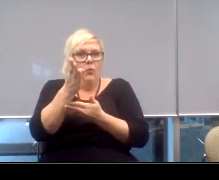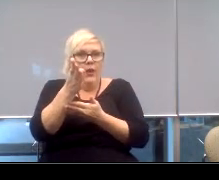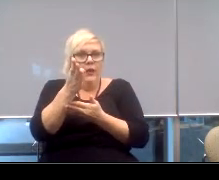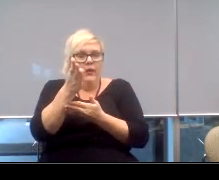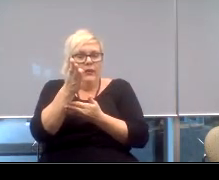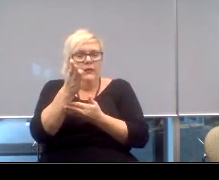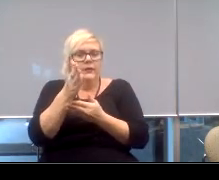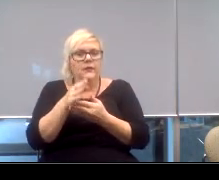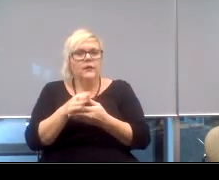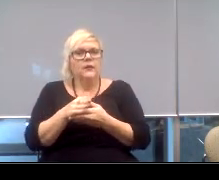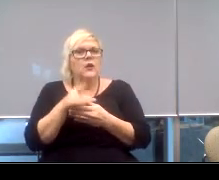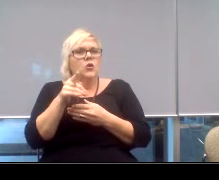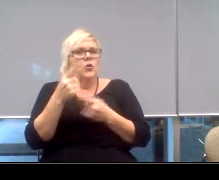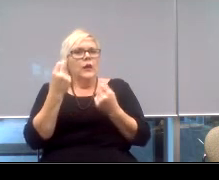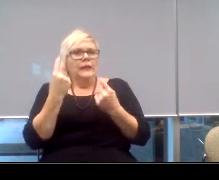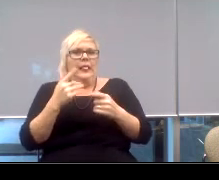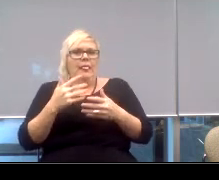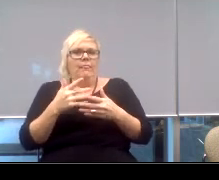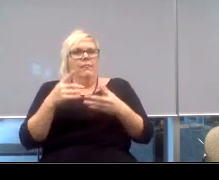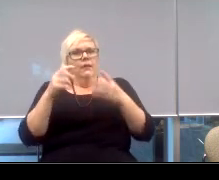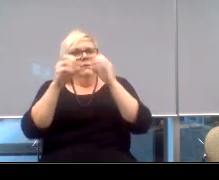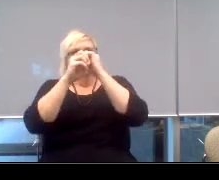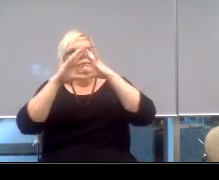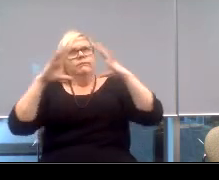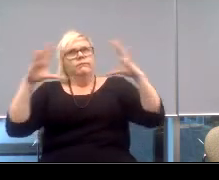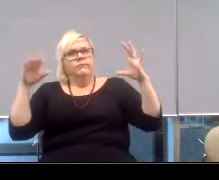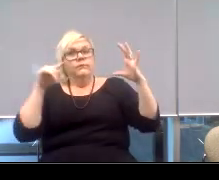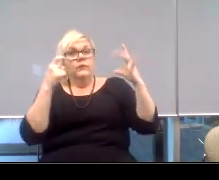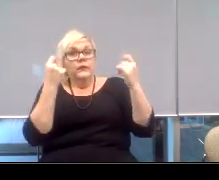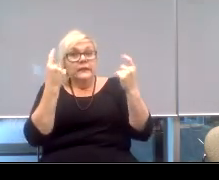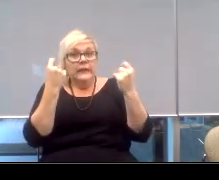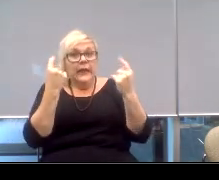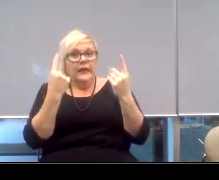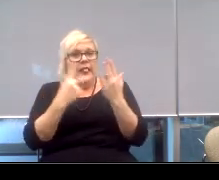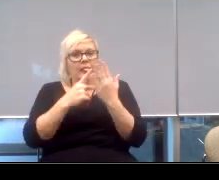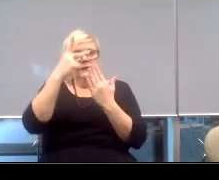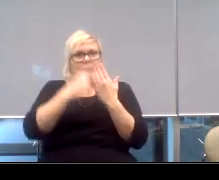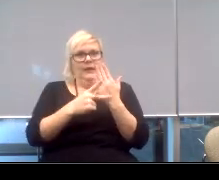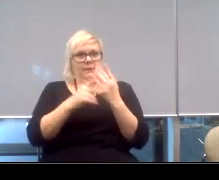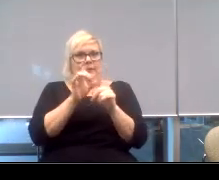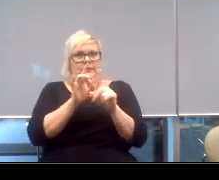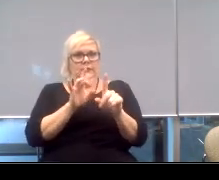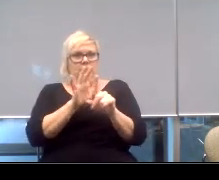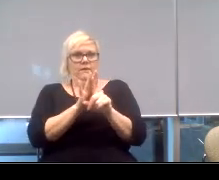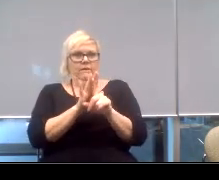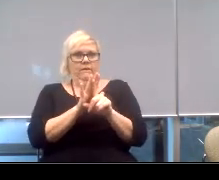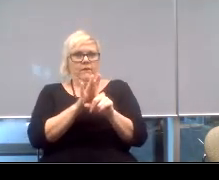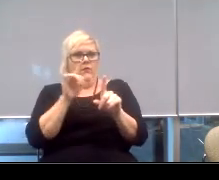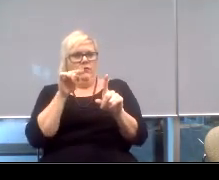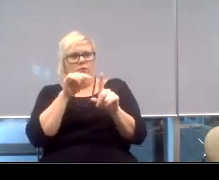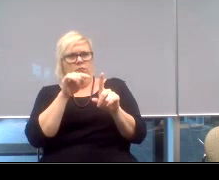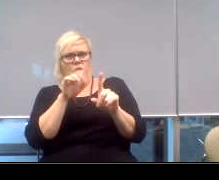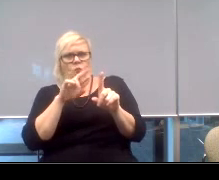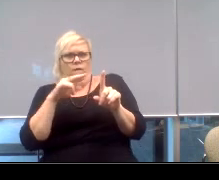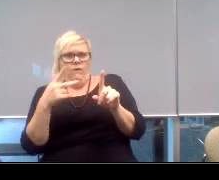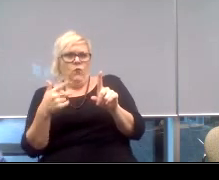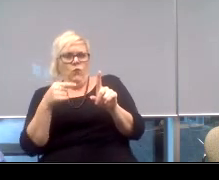First, you need to understand the big picture. You need to understand the scheme, its objectives and its